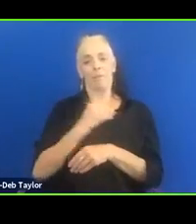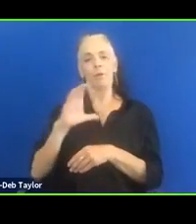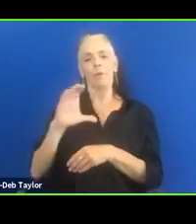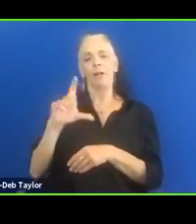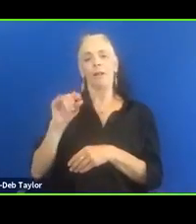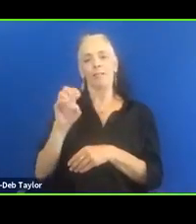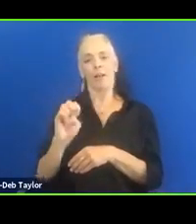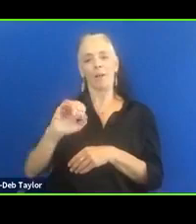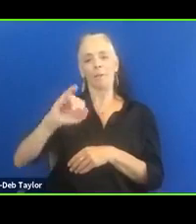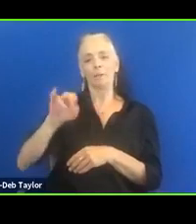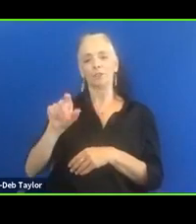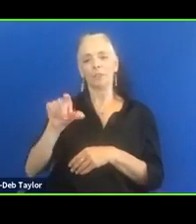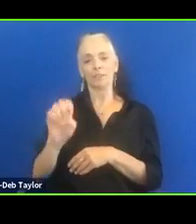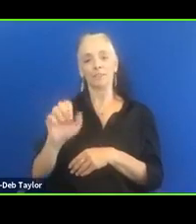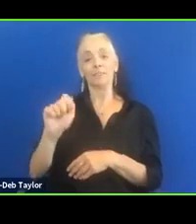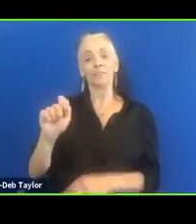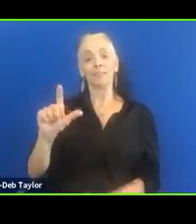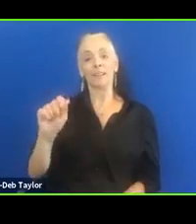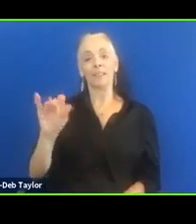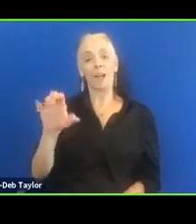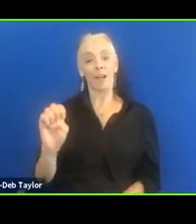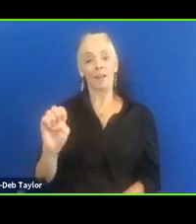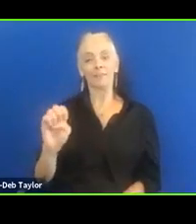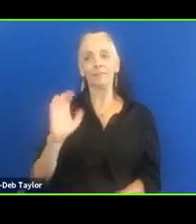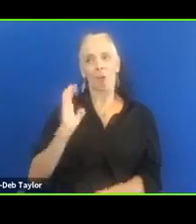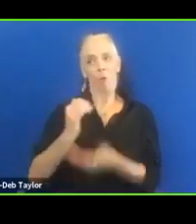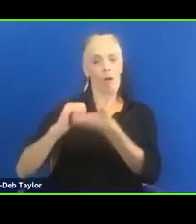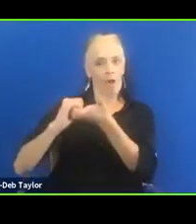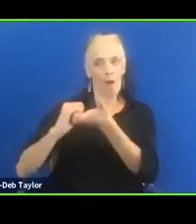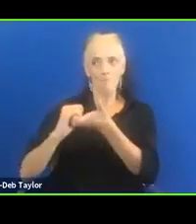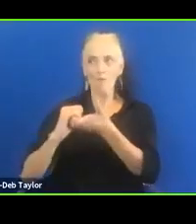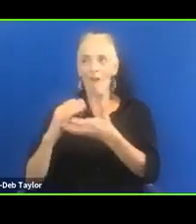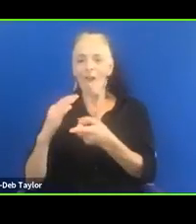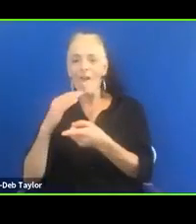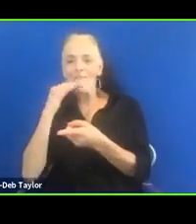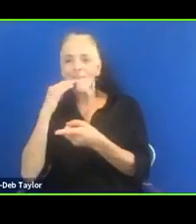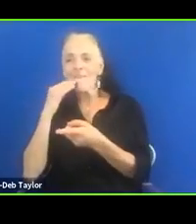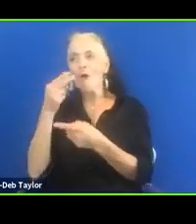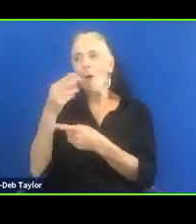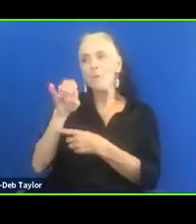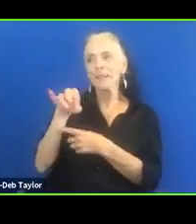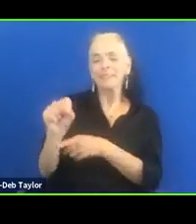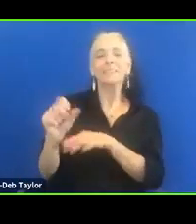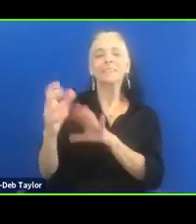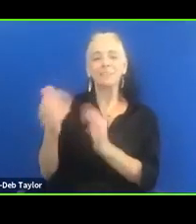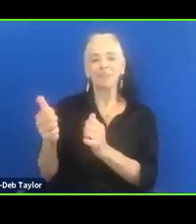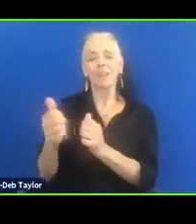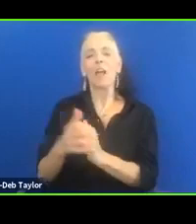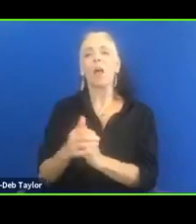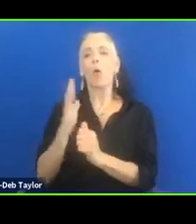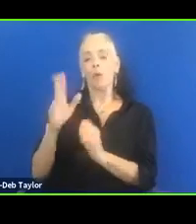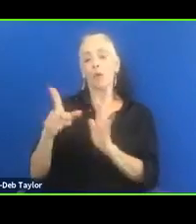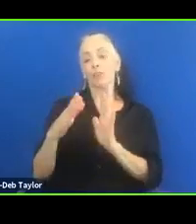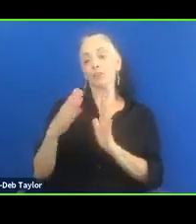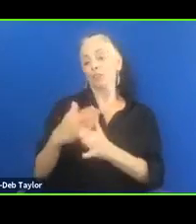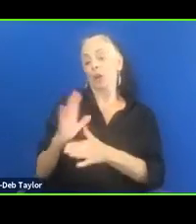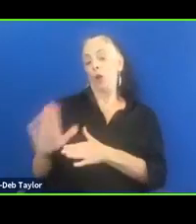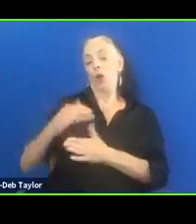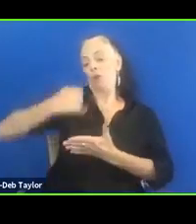and homies. We're going to try to show her work at some points during the session, and we'll definitely share the final project after the